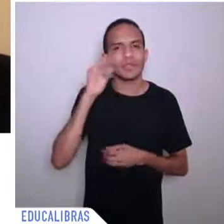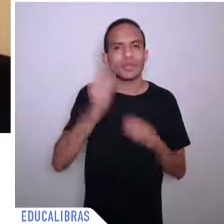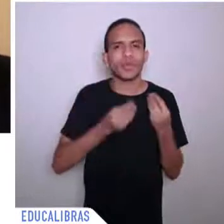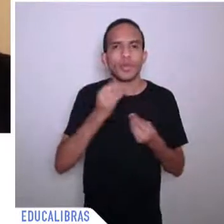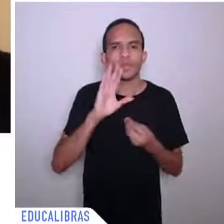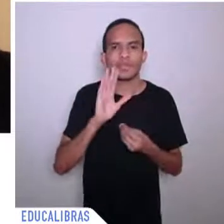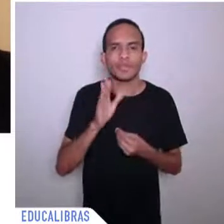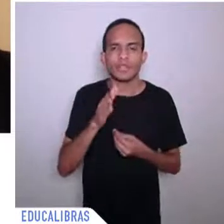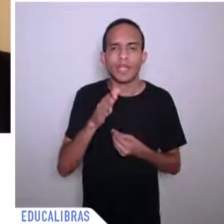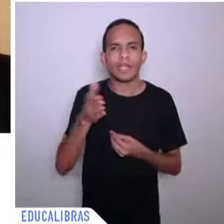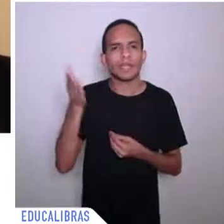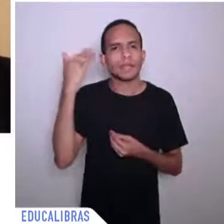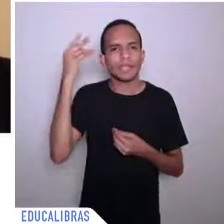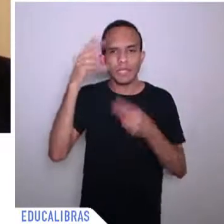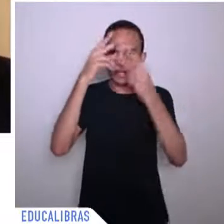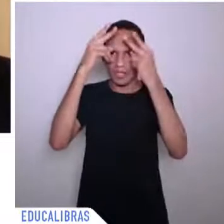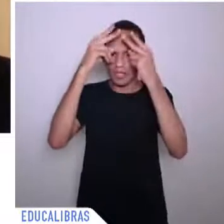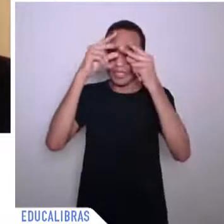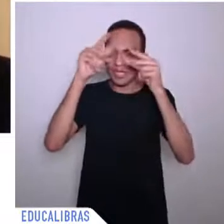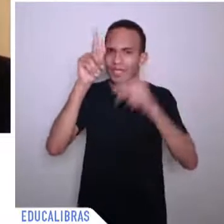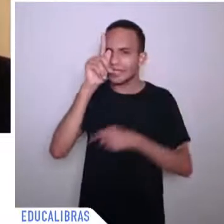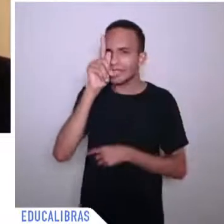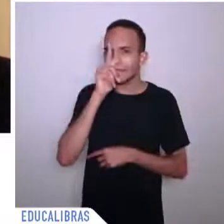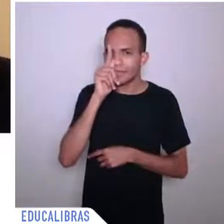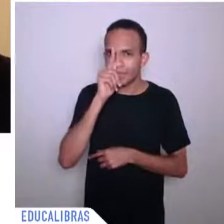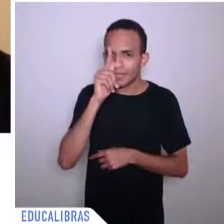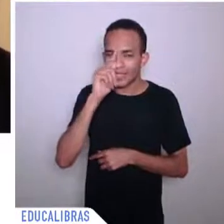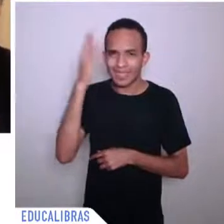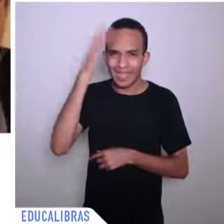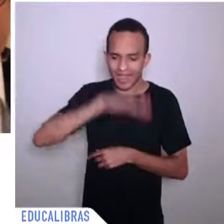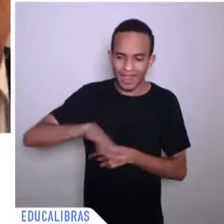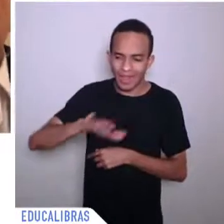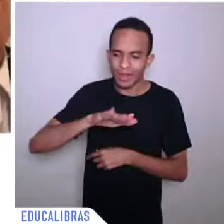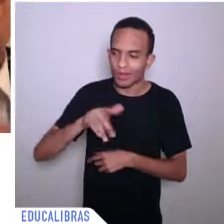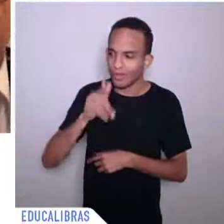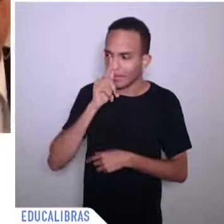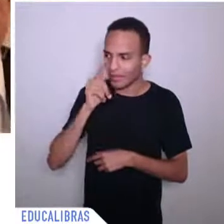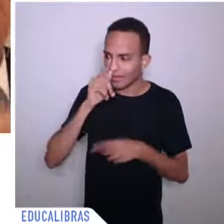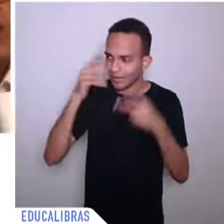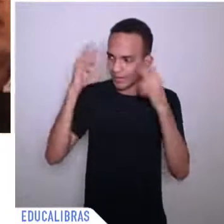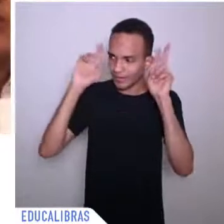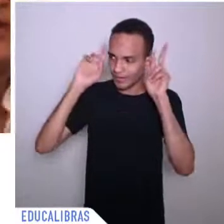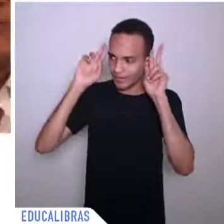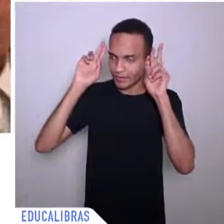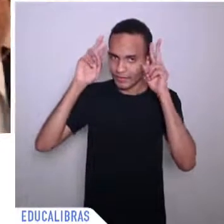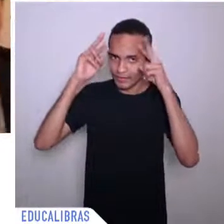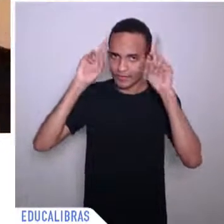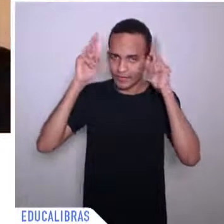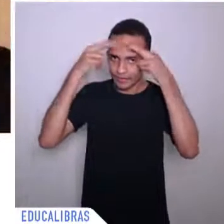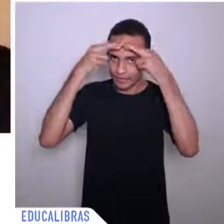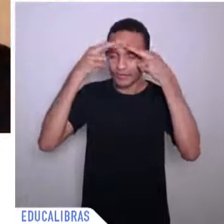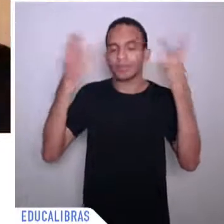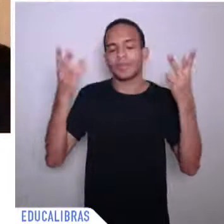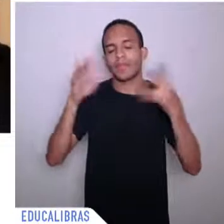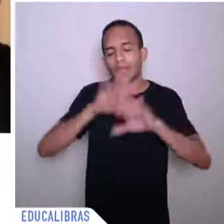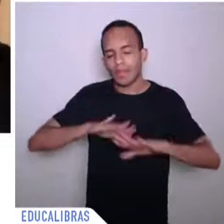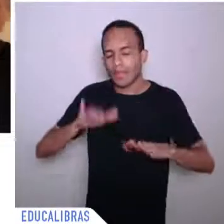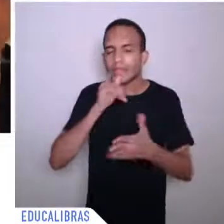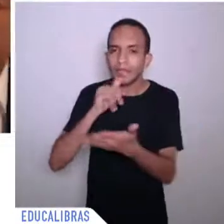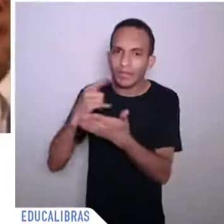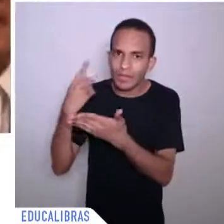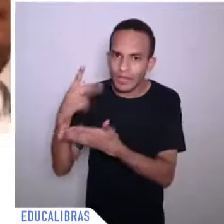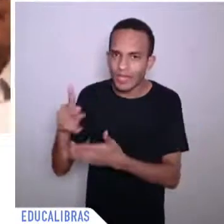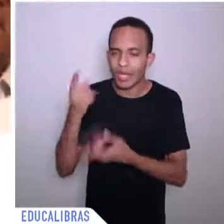started from the supposition that way back in Greece we had democracy and a direct democracy, but